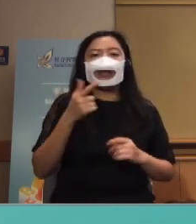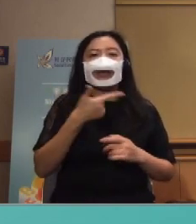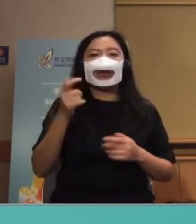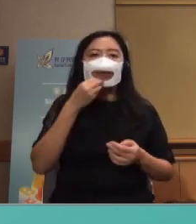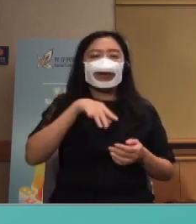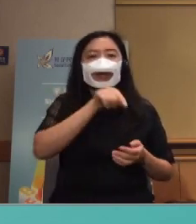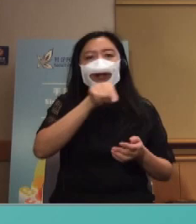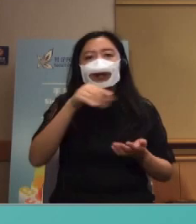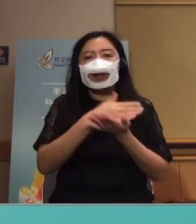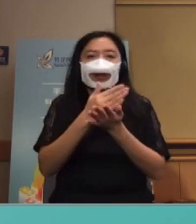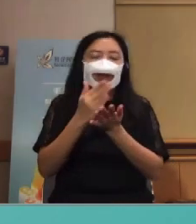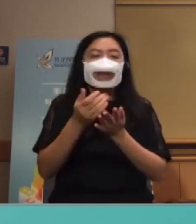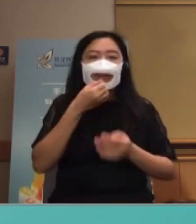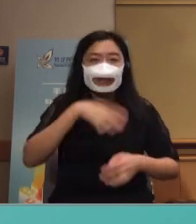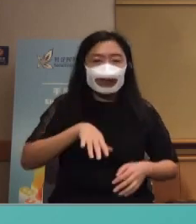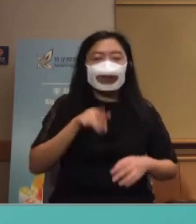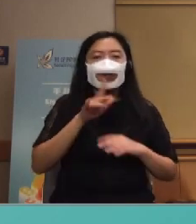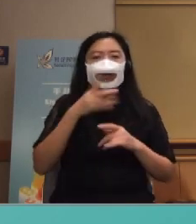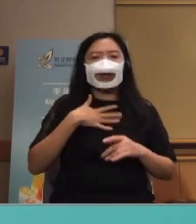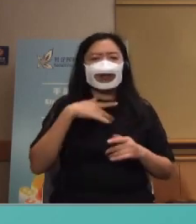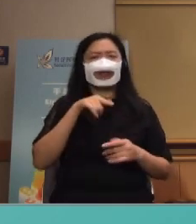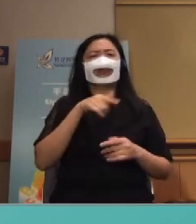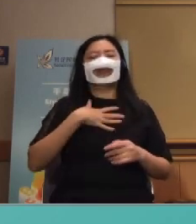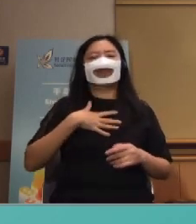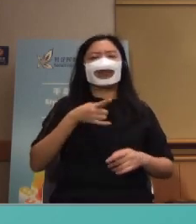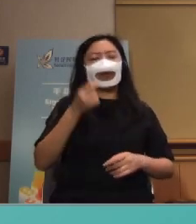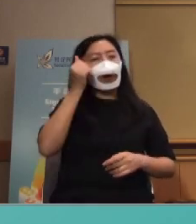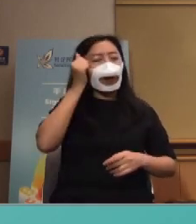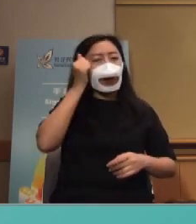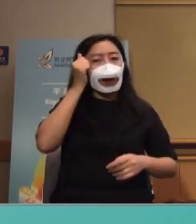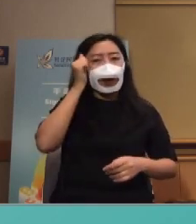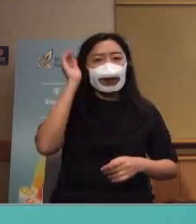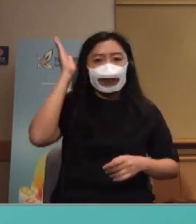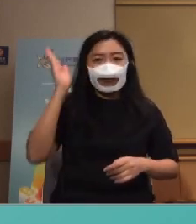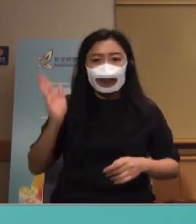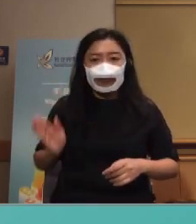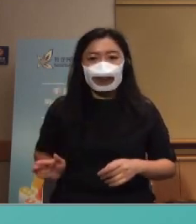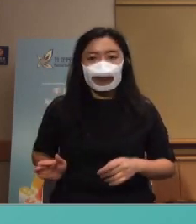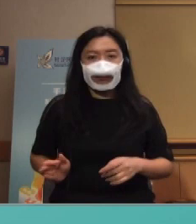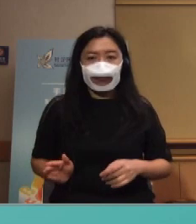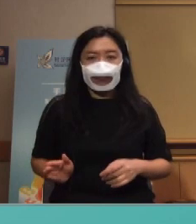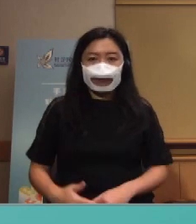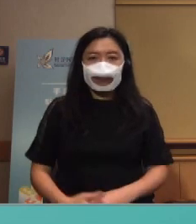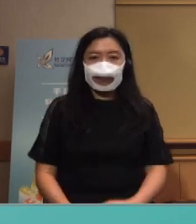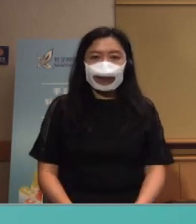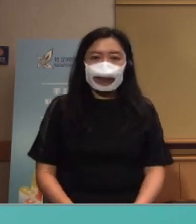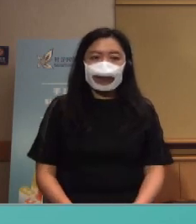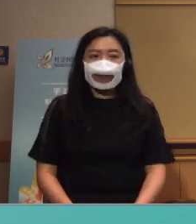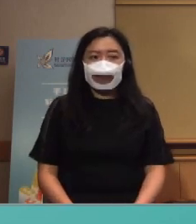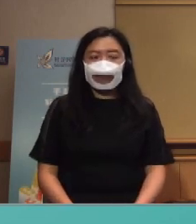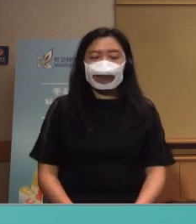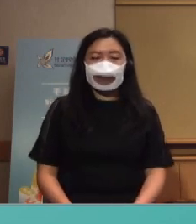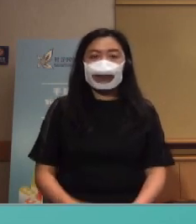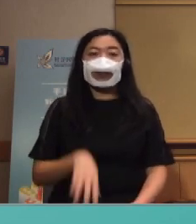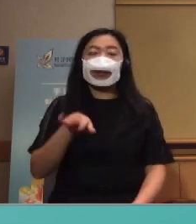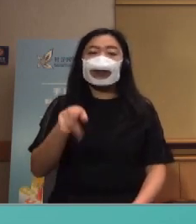is it's just too difficult, right? What if I told you you can invest in the stock market, but if you forget your password, you'll lose everything for the rest of your life? Come